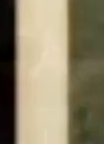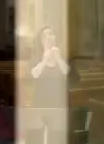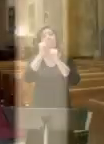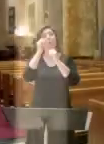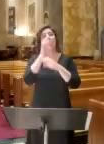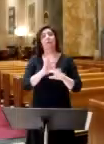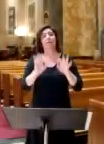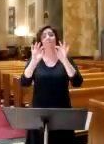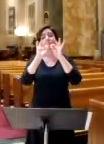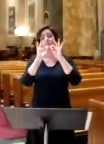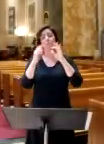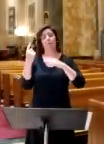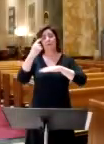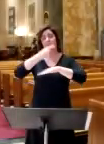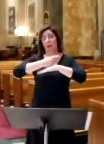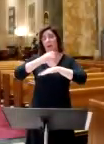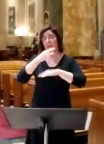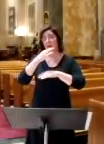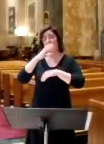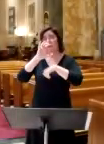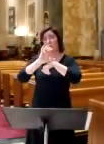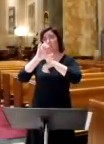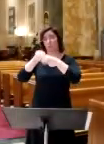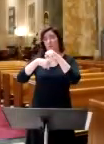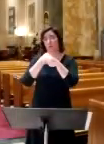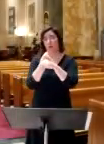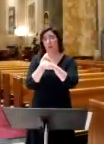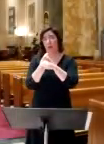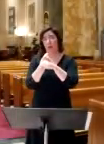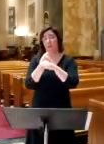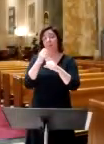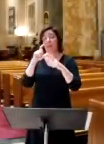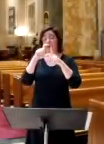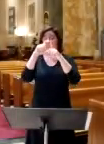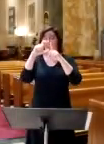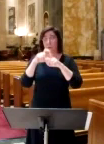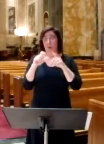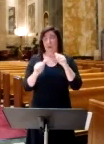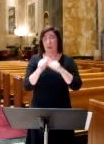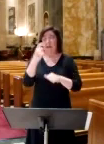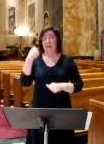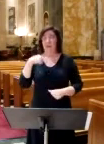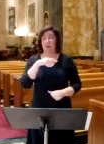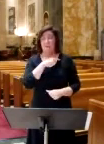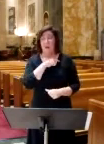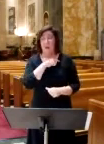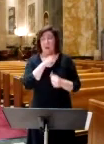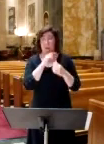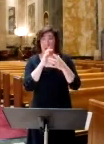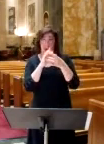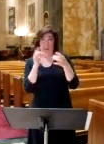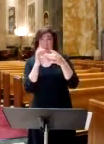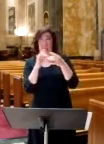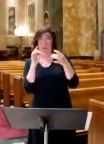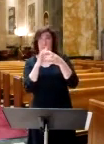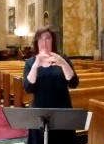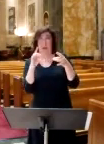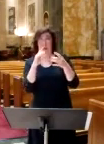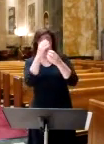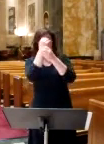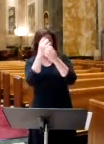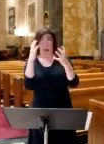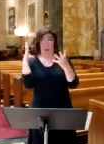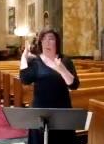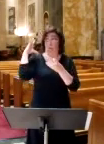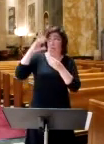important days in the church year. And the words that each of us speaks tell the